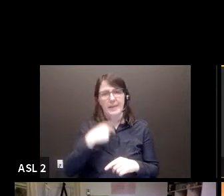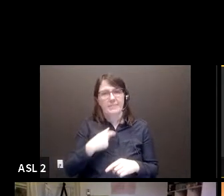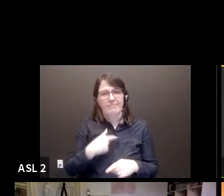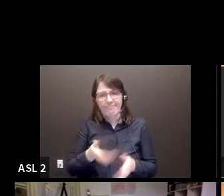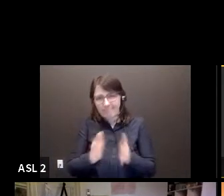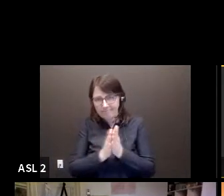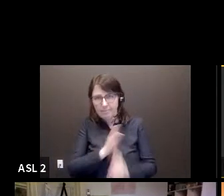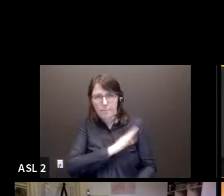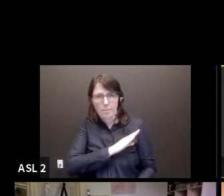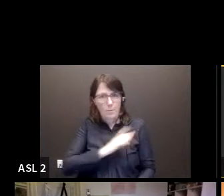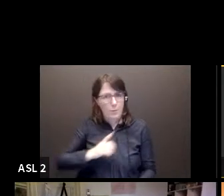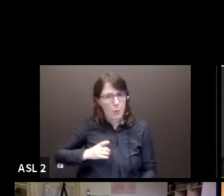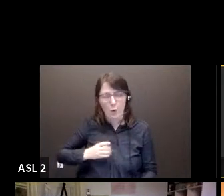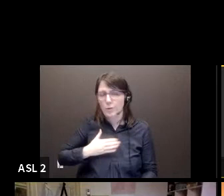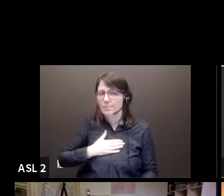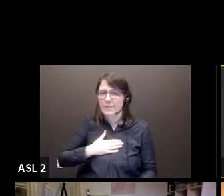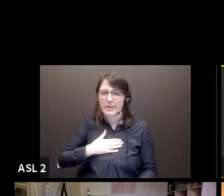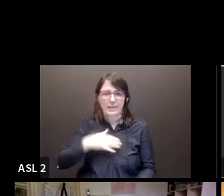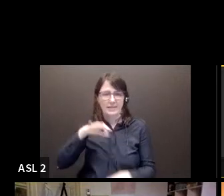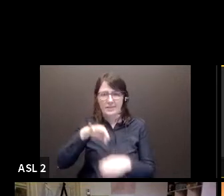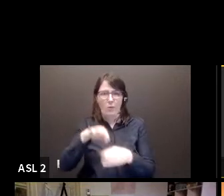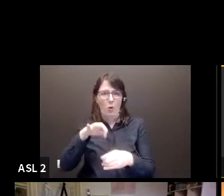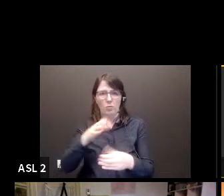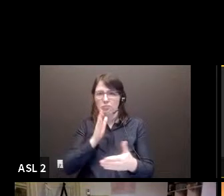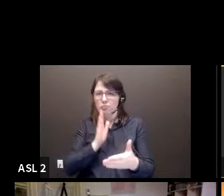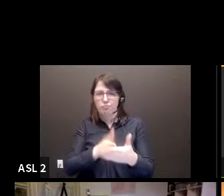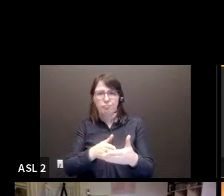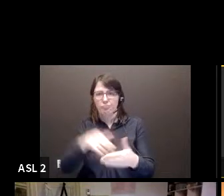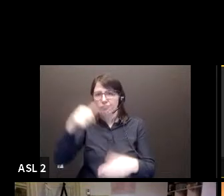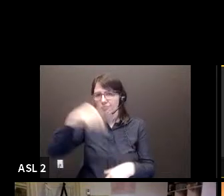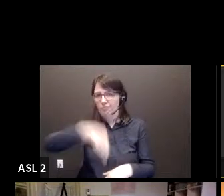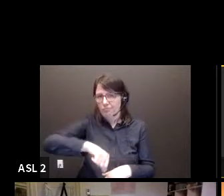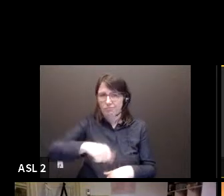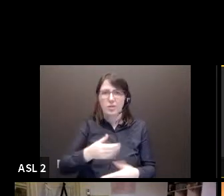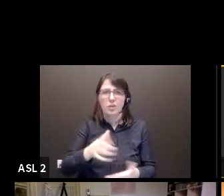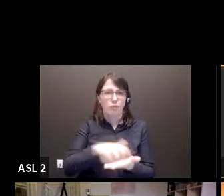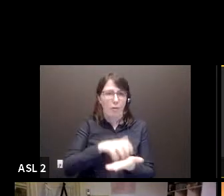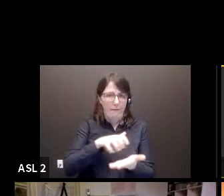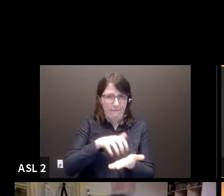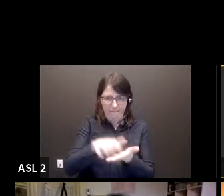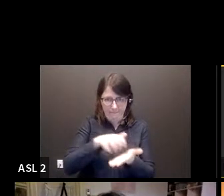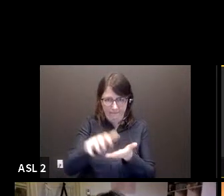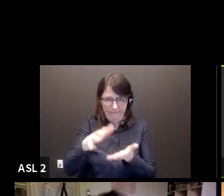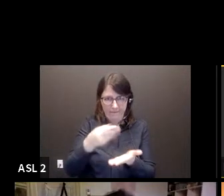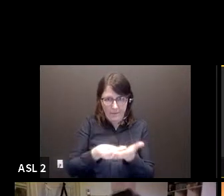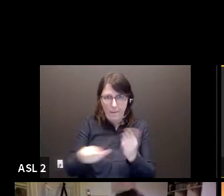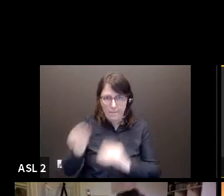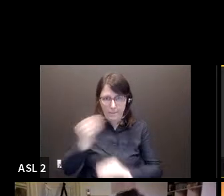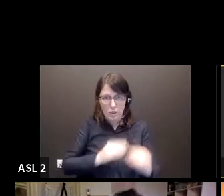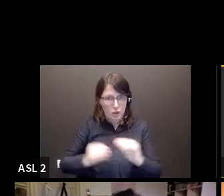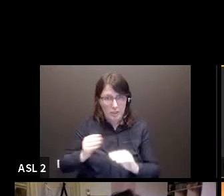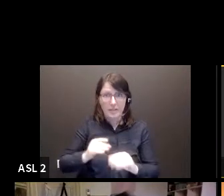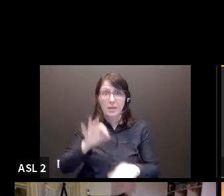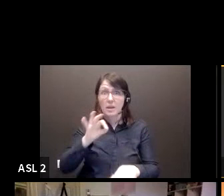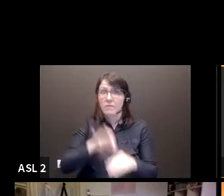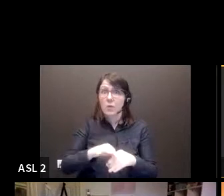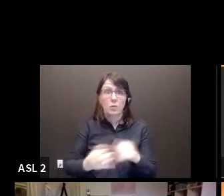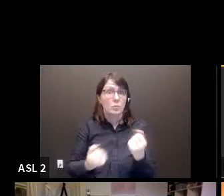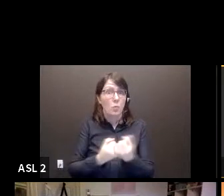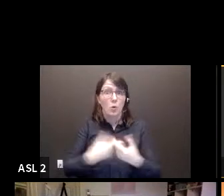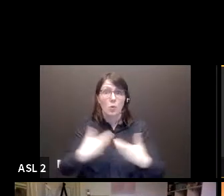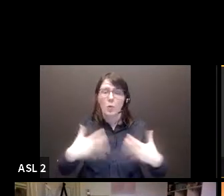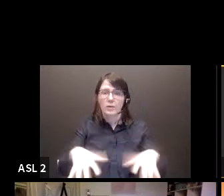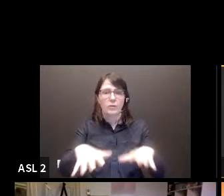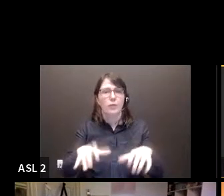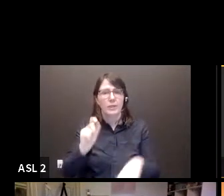draft budget and instead only approving a freeze and i believe there was a question about which line items which